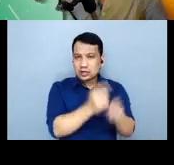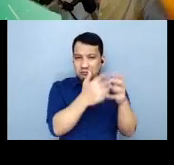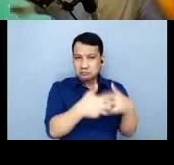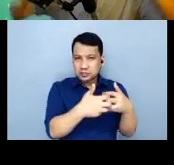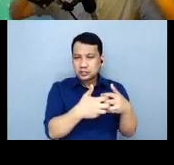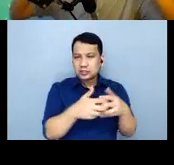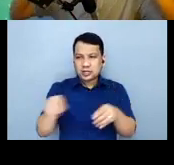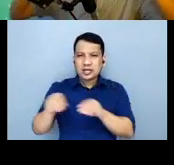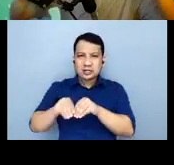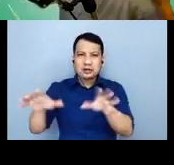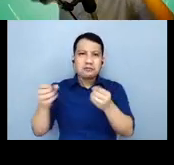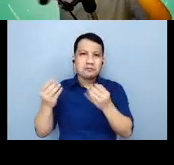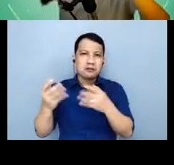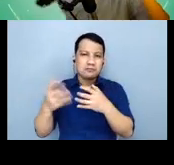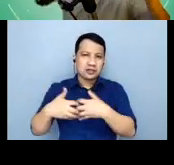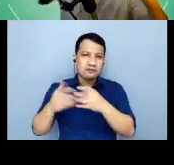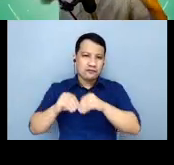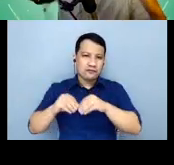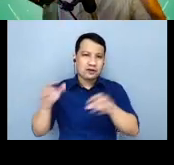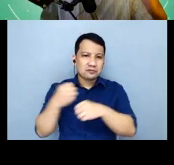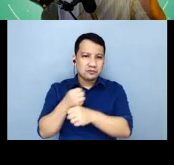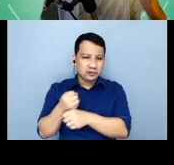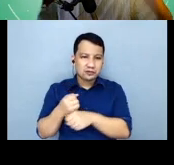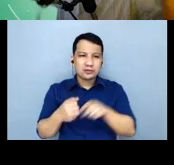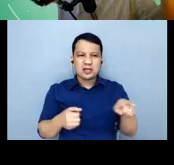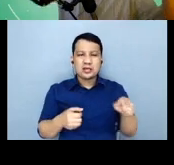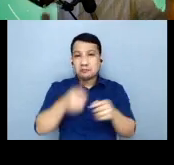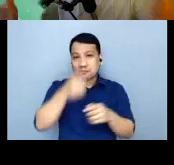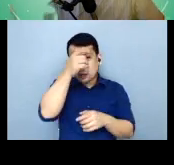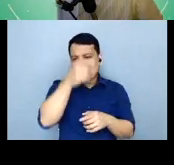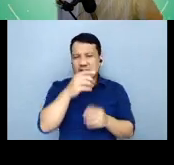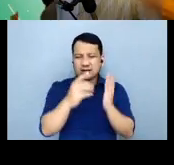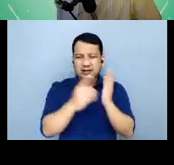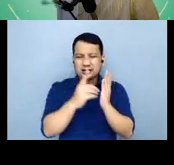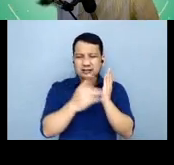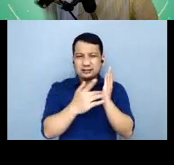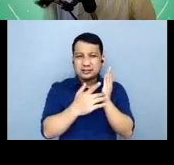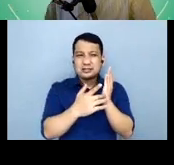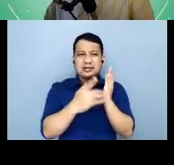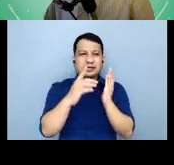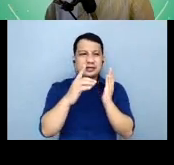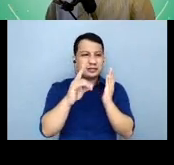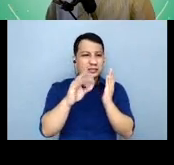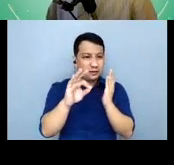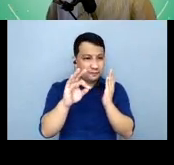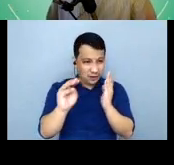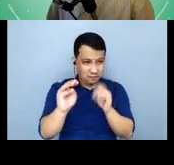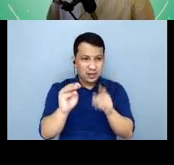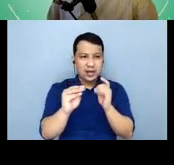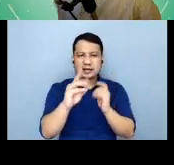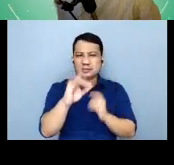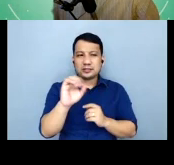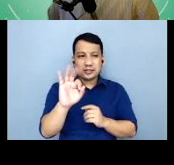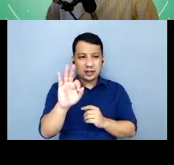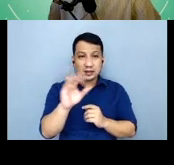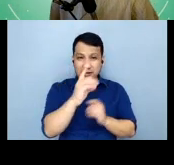and mass manufacturing. And these digital fabrication machines can actually produce more unique products with less